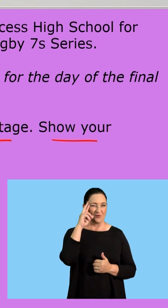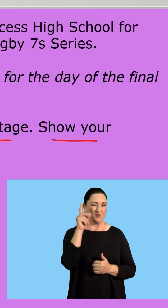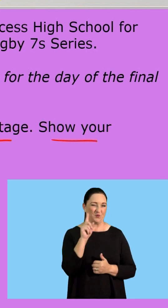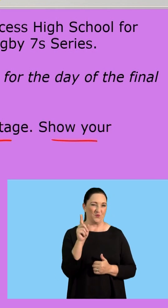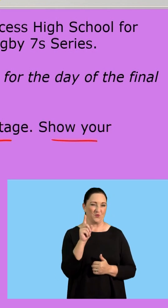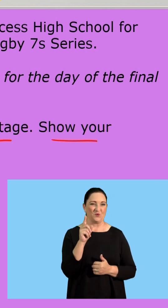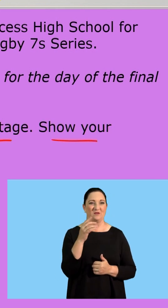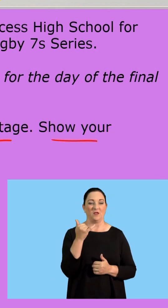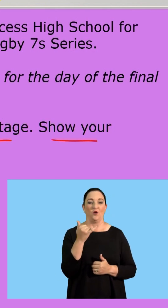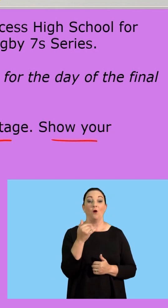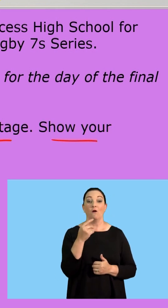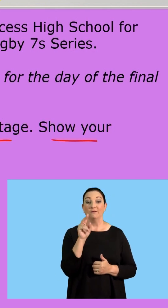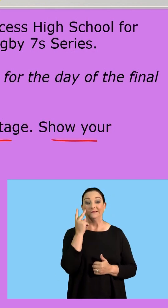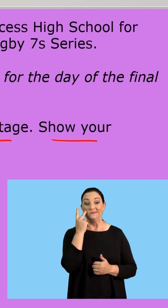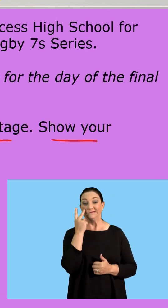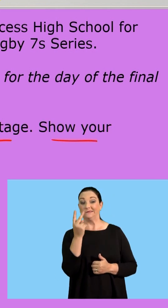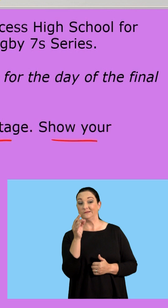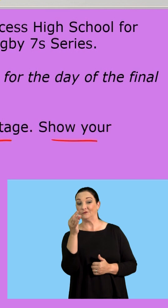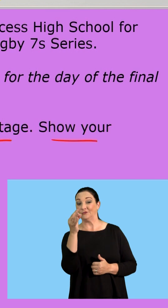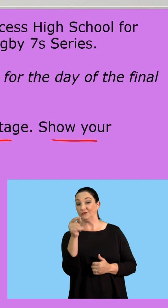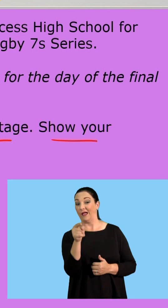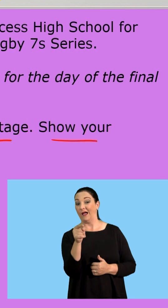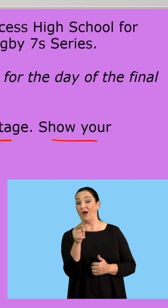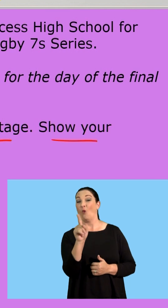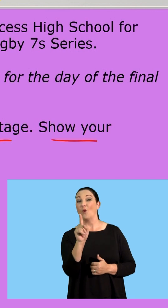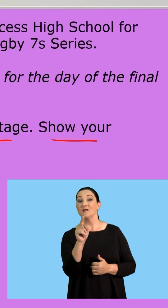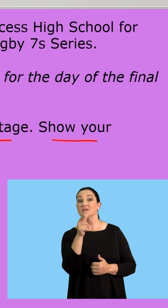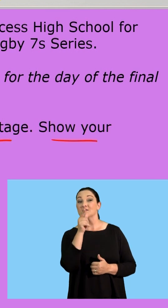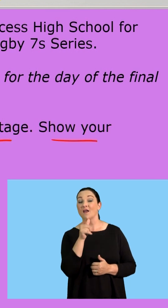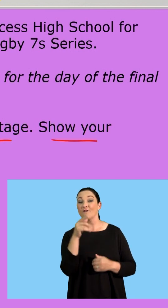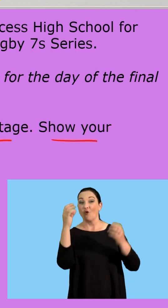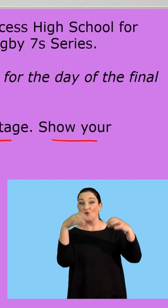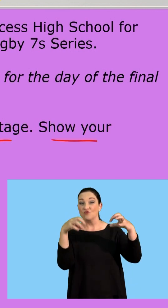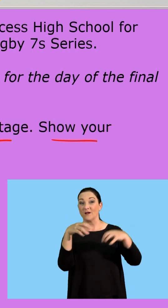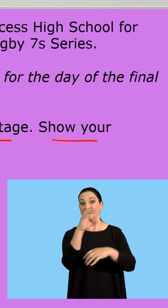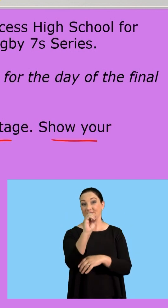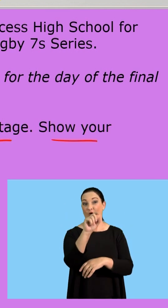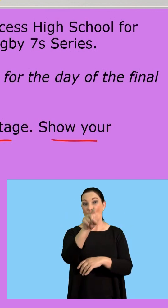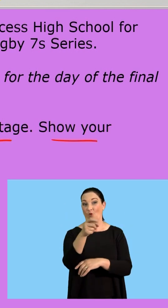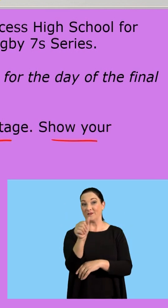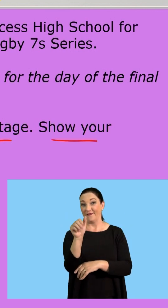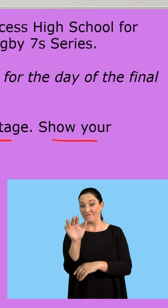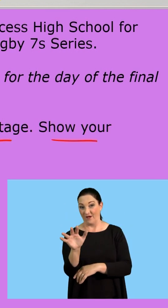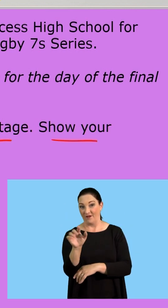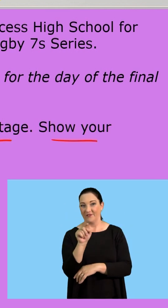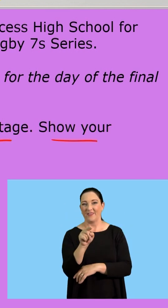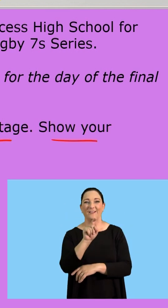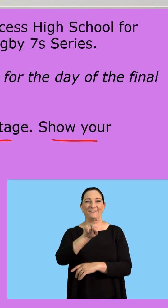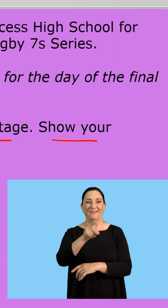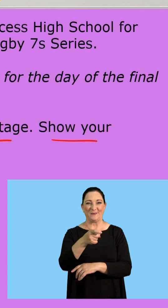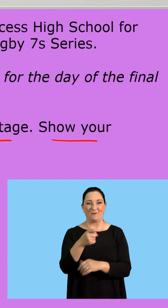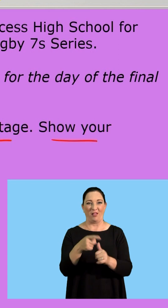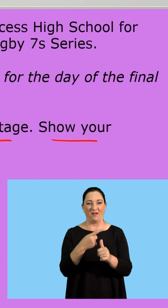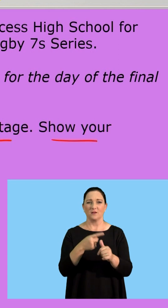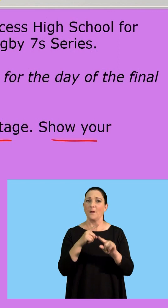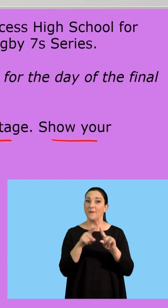the forecast here, the prediction, right, it says 0.65. Okay, so that is a decimal. But